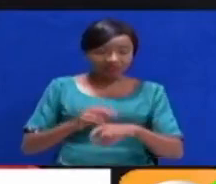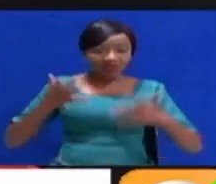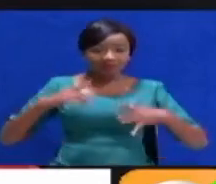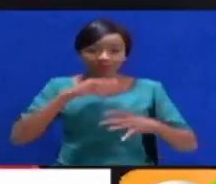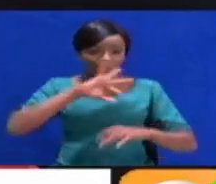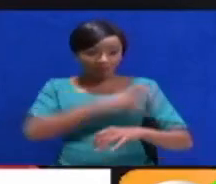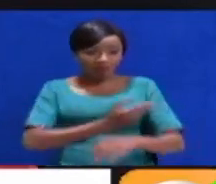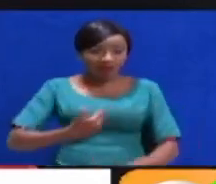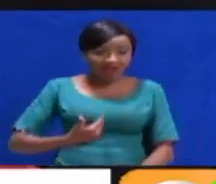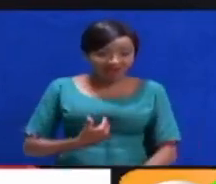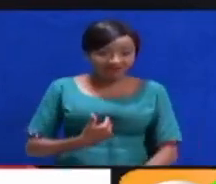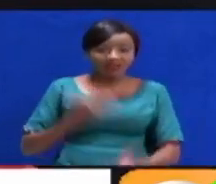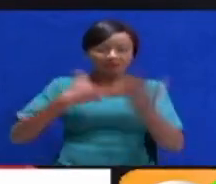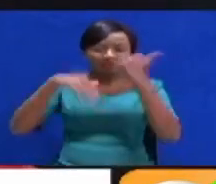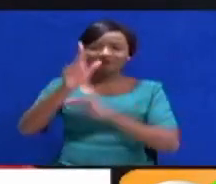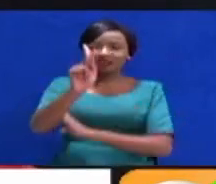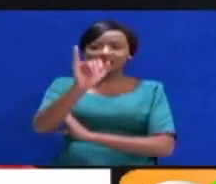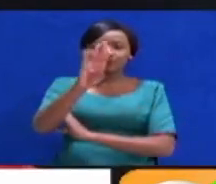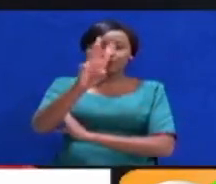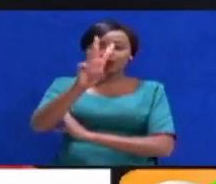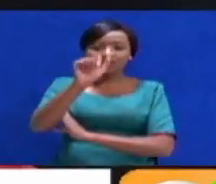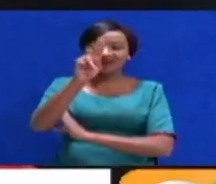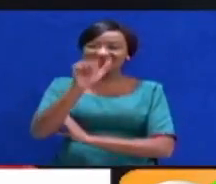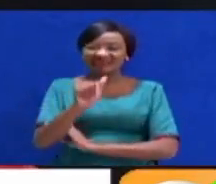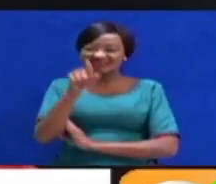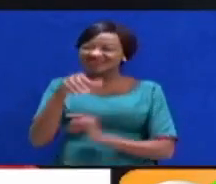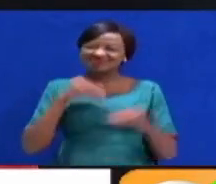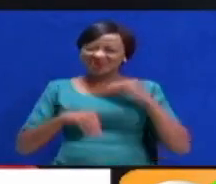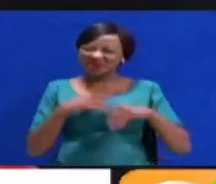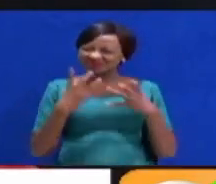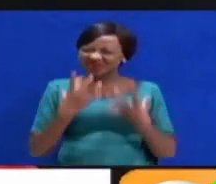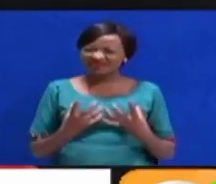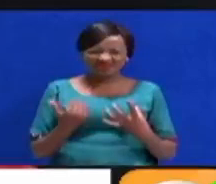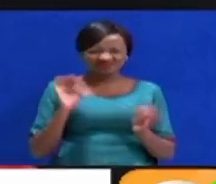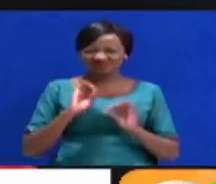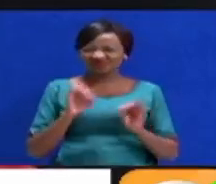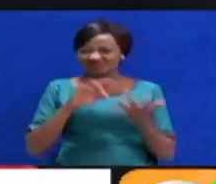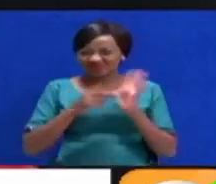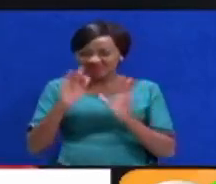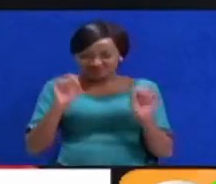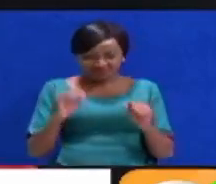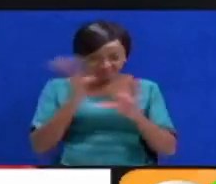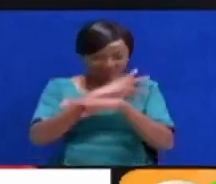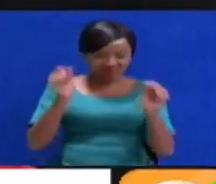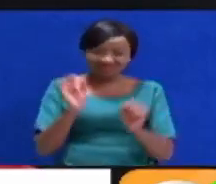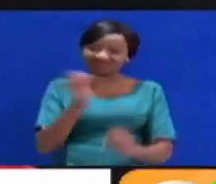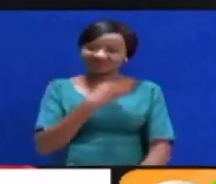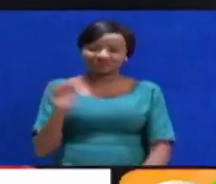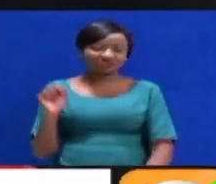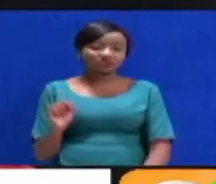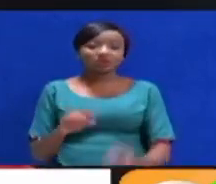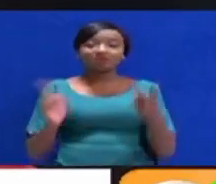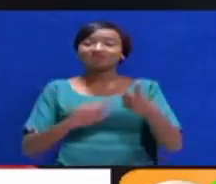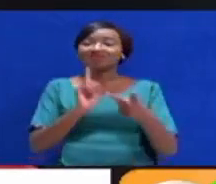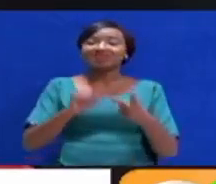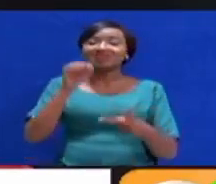and I quote, "Professor Kibwana is not corrupt enough to be a president." Other reactions include, "He is not the kingpin of